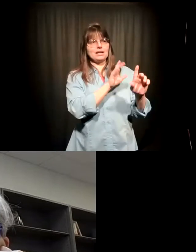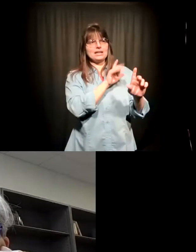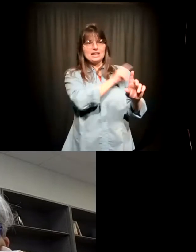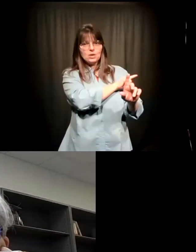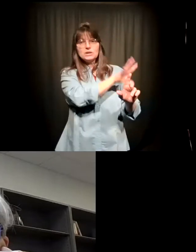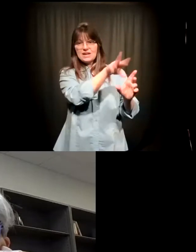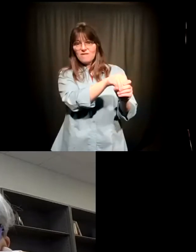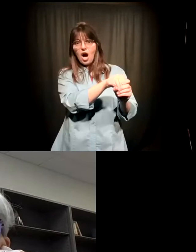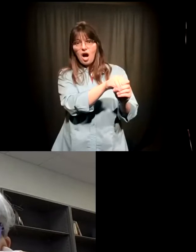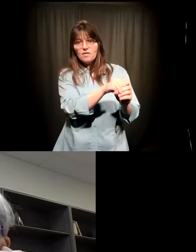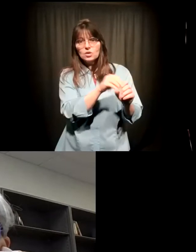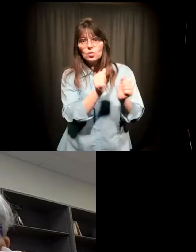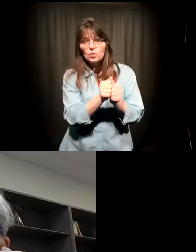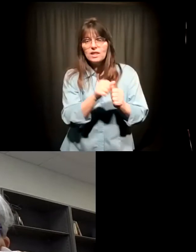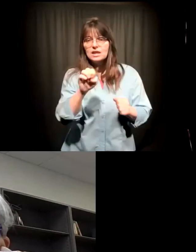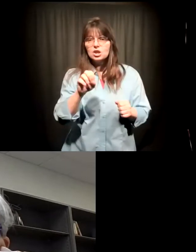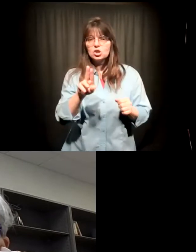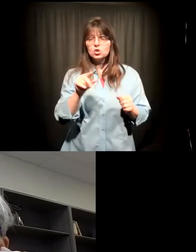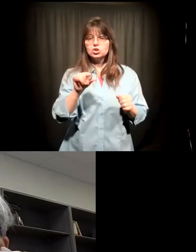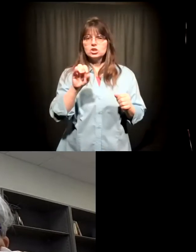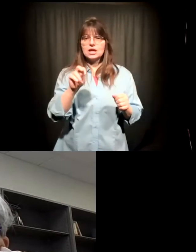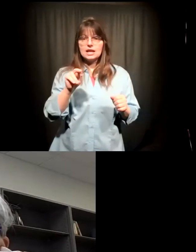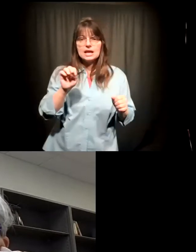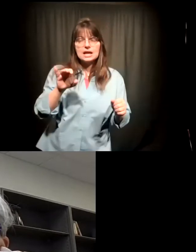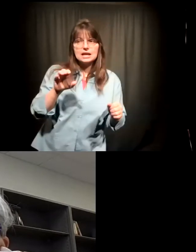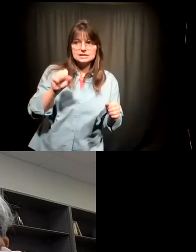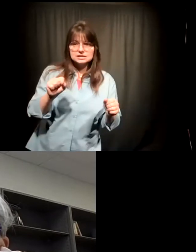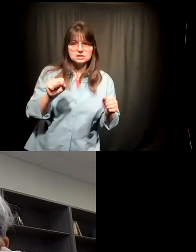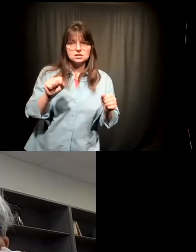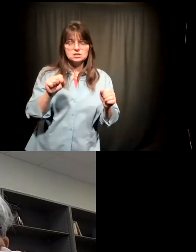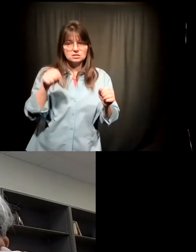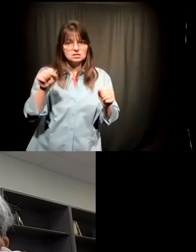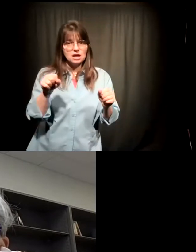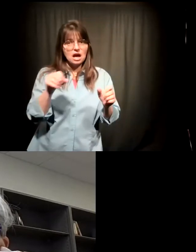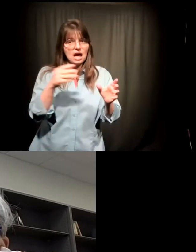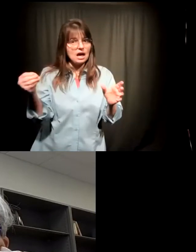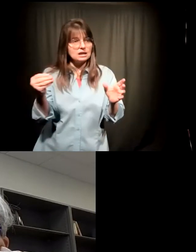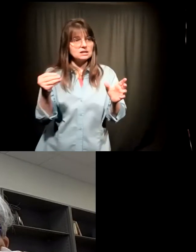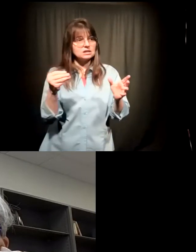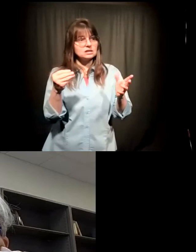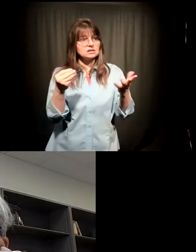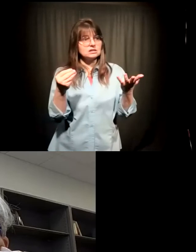in the eugenics movement. There are questions to how